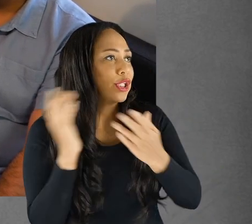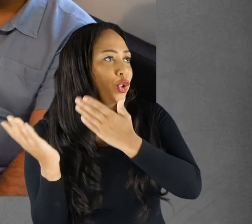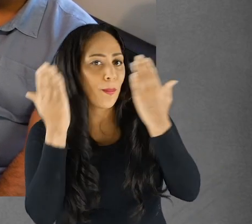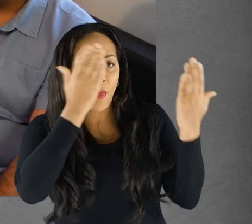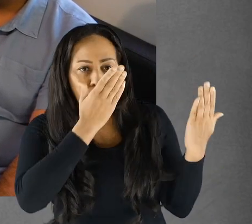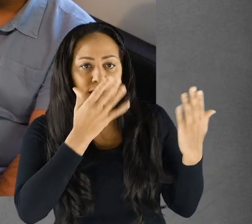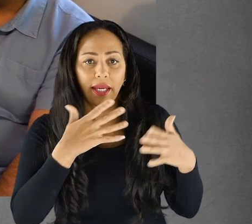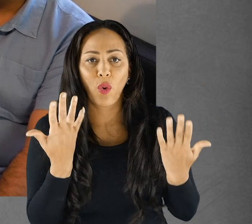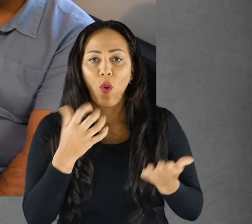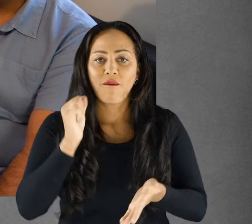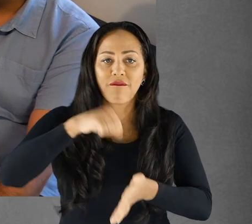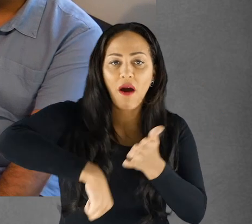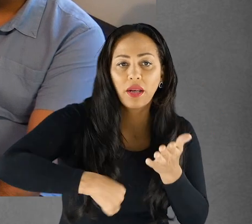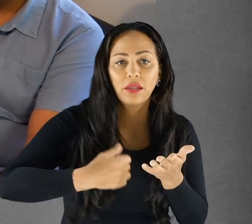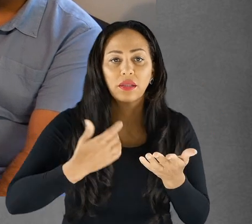of the